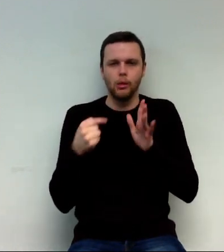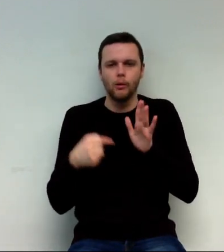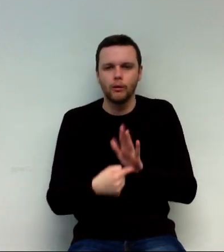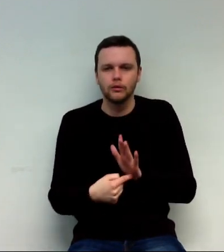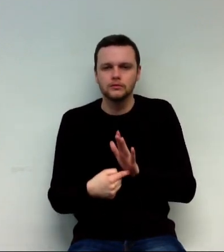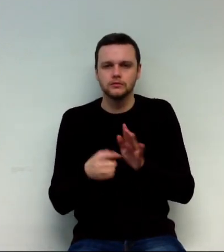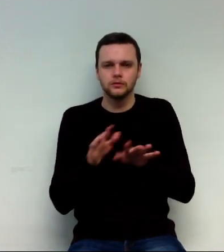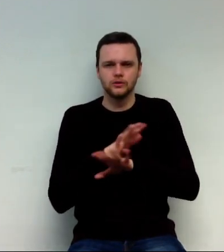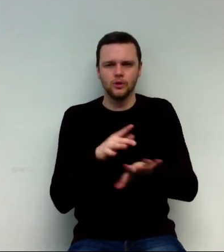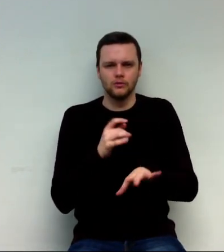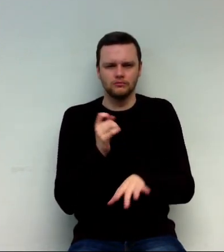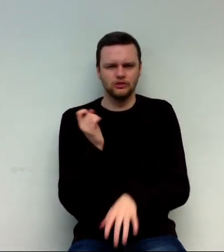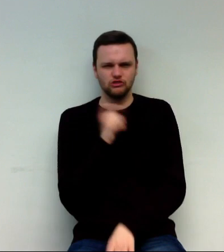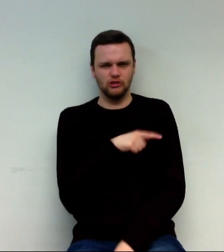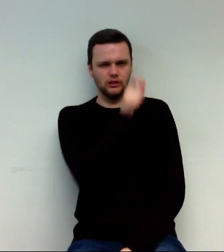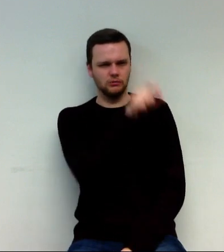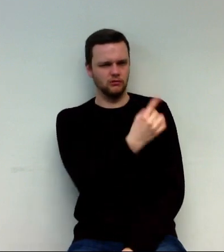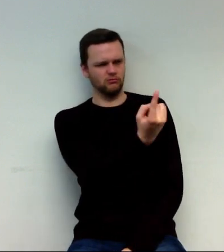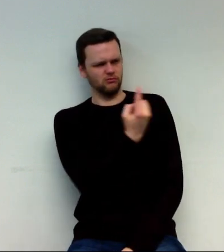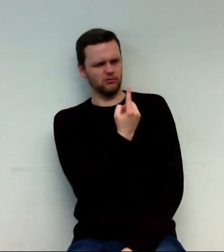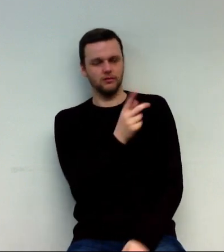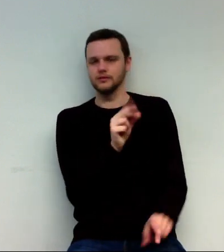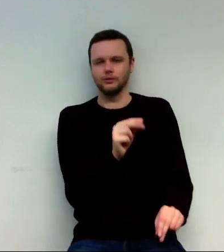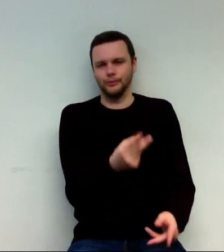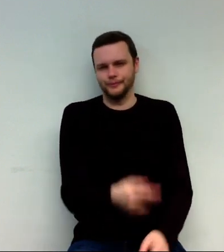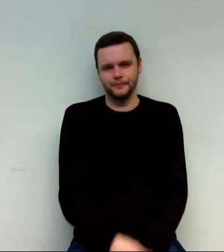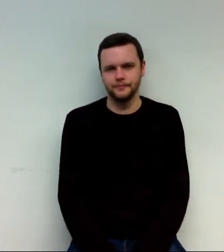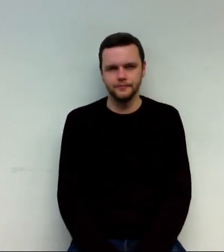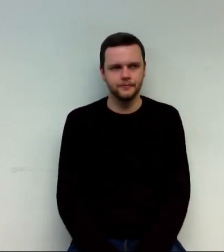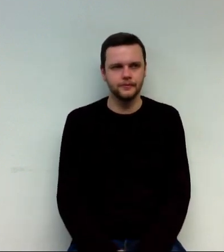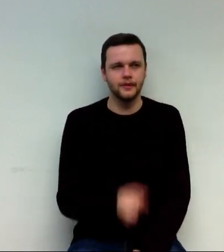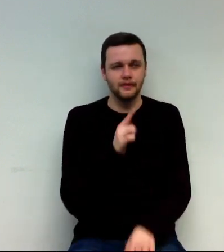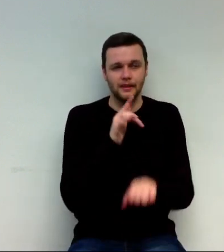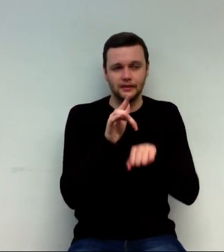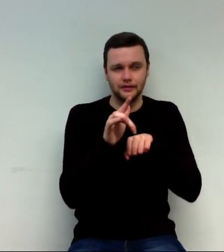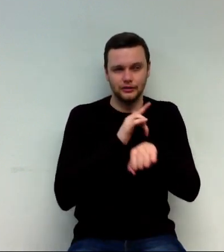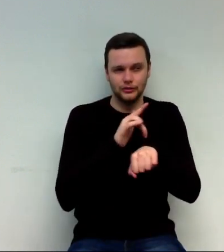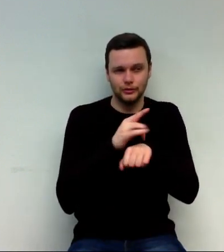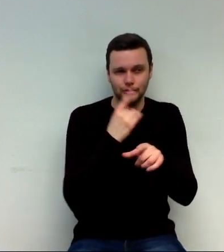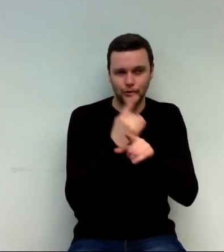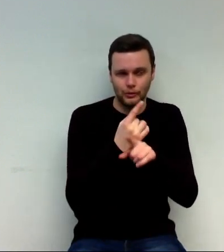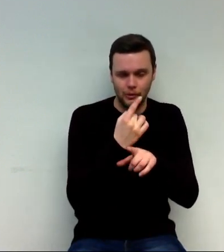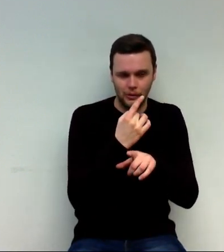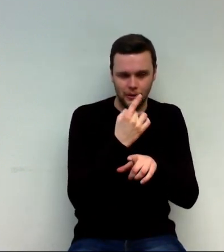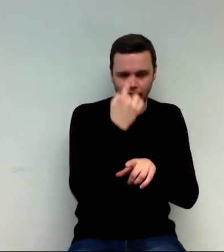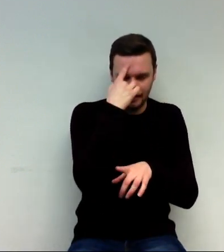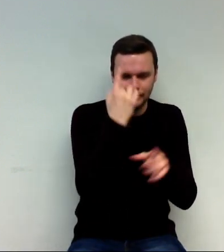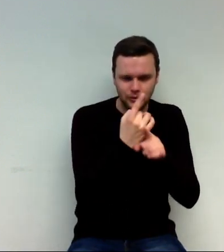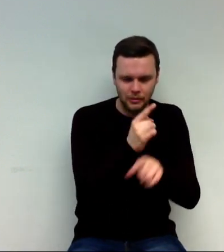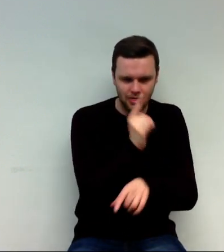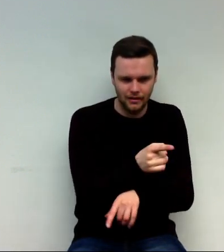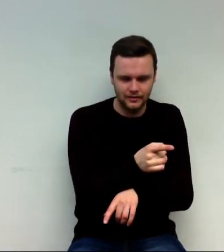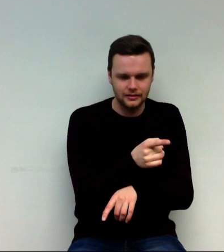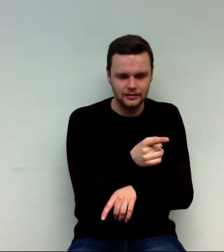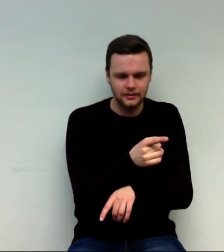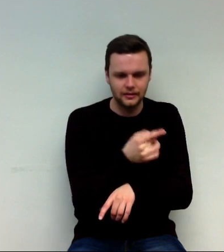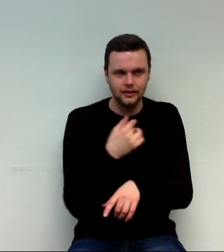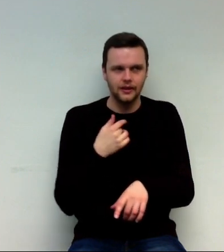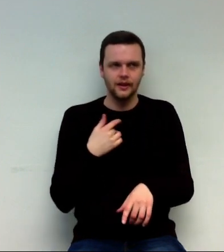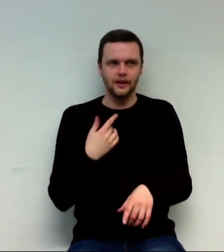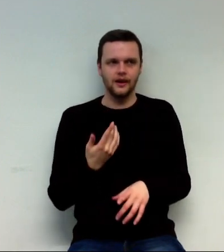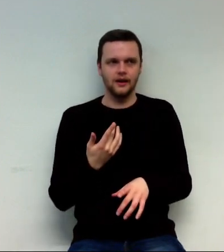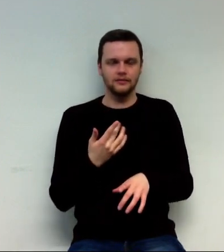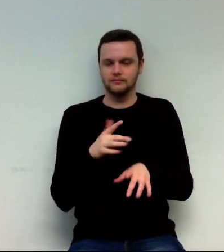that he was suddenly describing what was happening. If that's the show you're talking about, if it's the one I think you're talking about, I